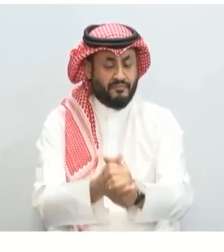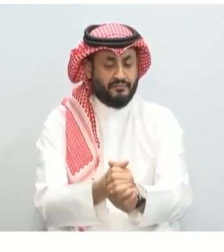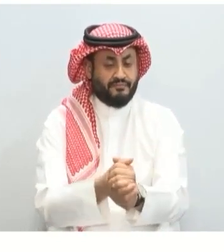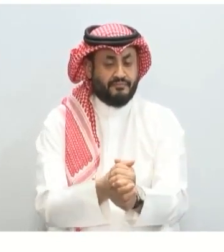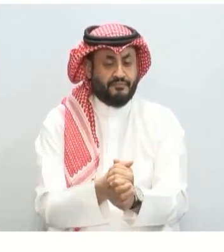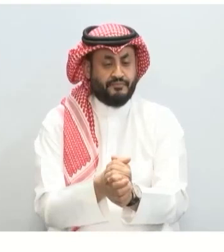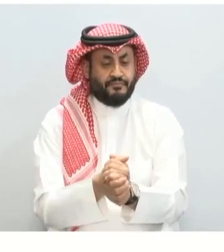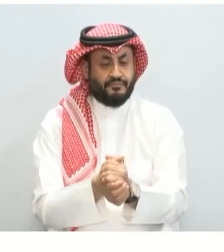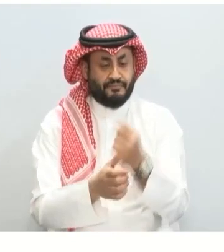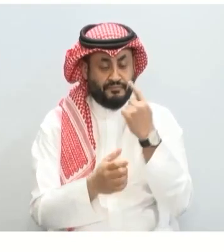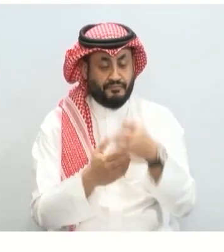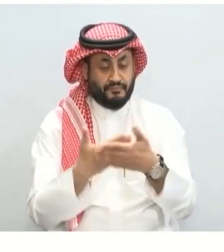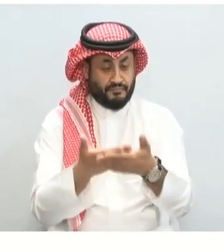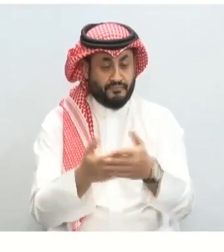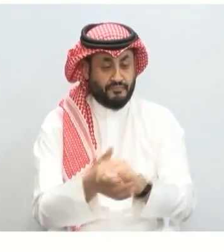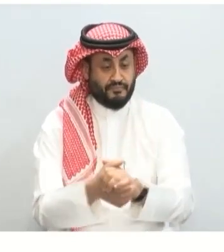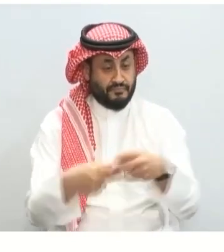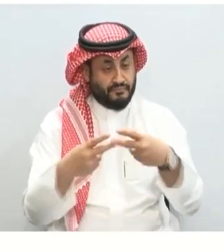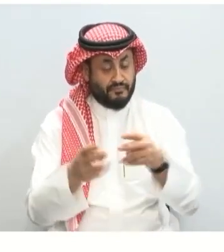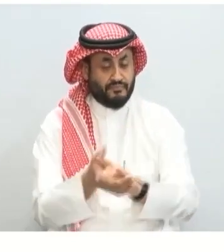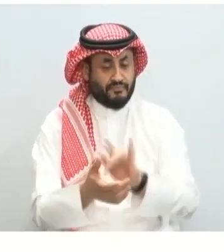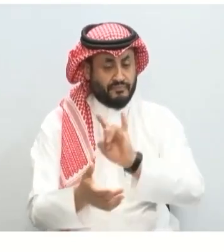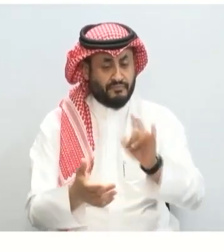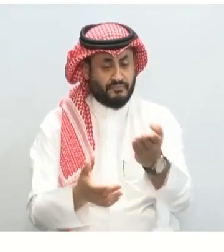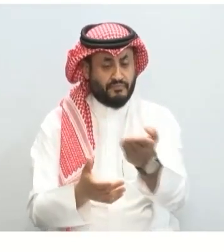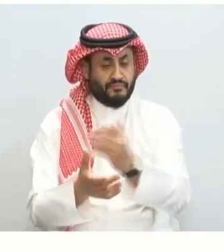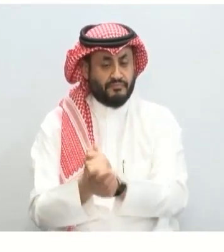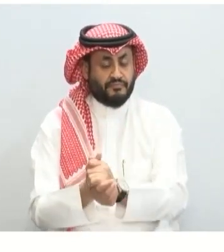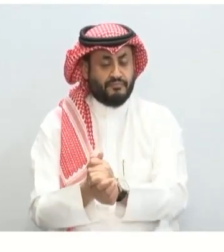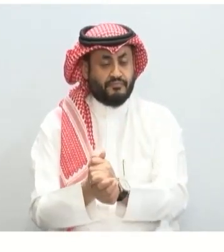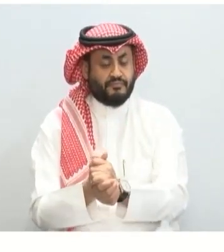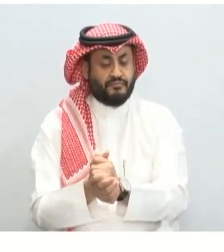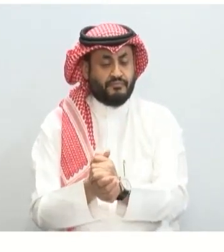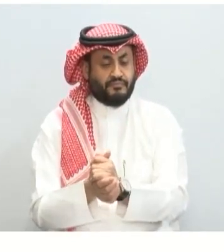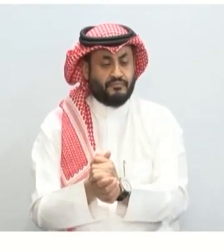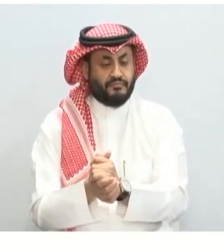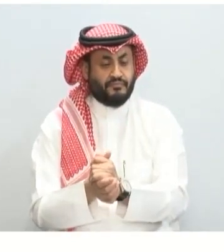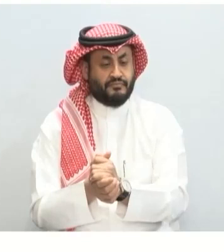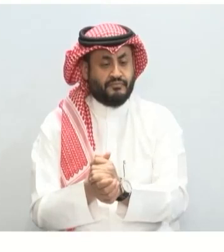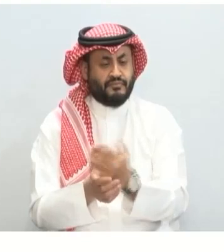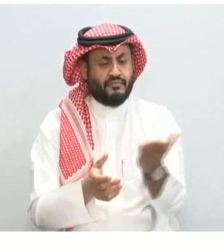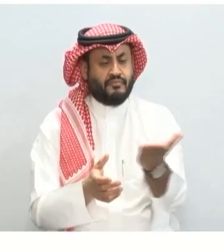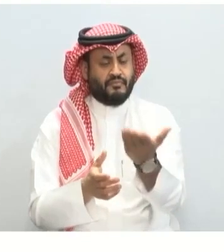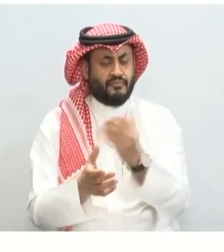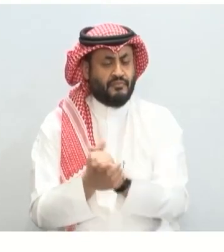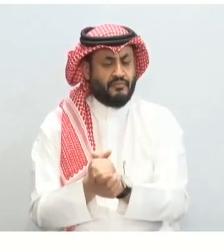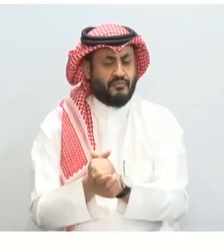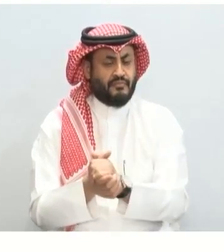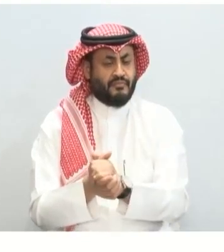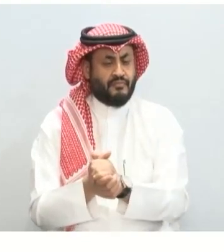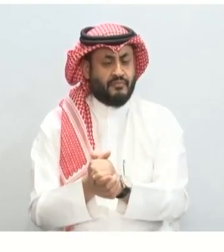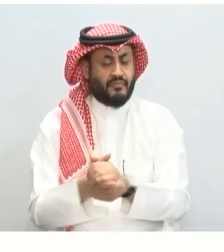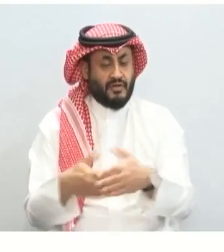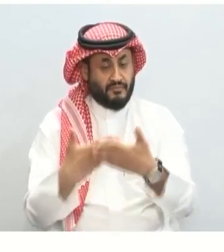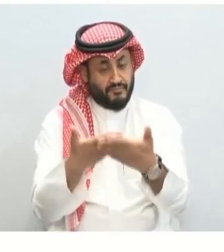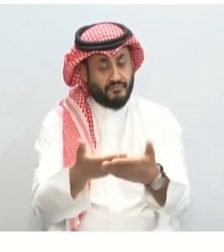here, offering, accepting, and declining food and drink. Please help yourself too. Of course, this is